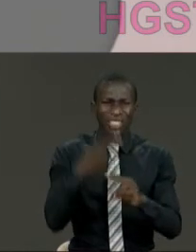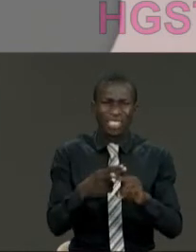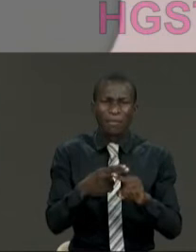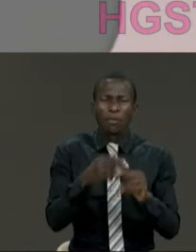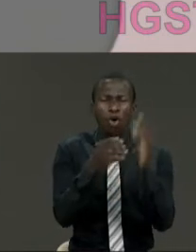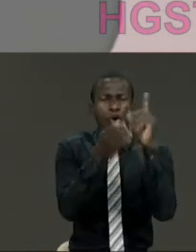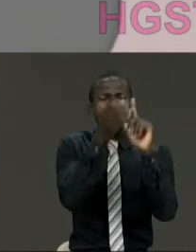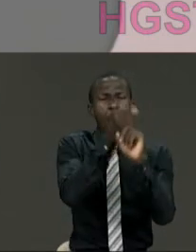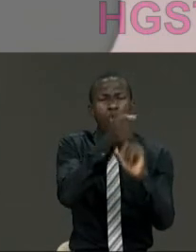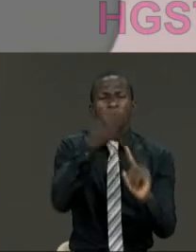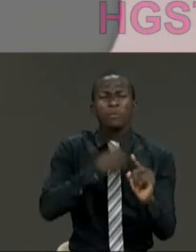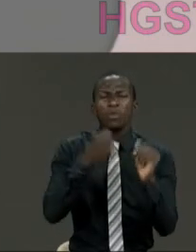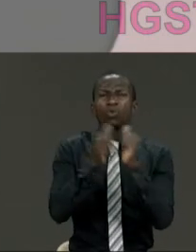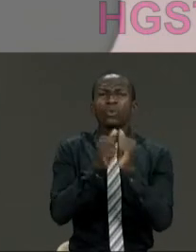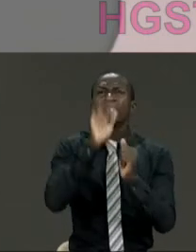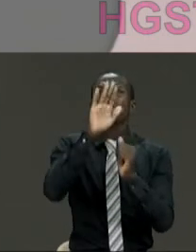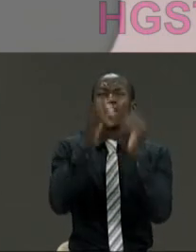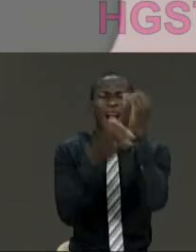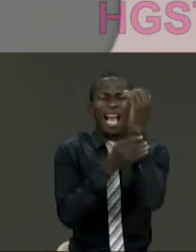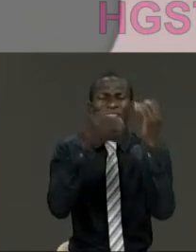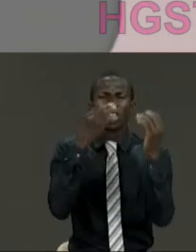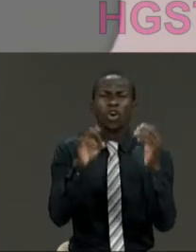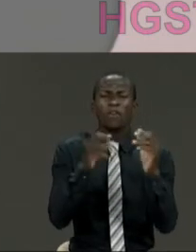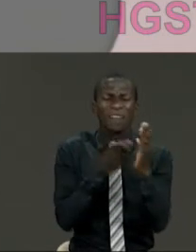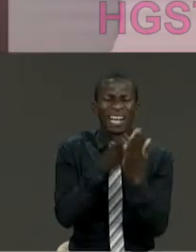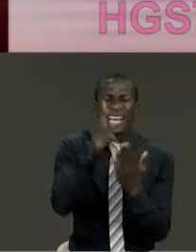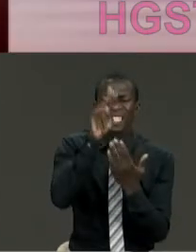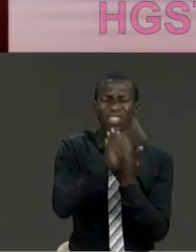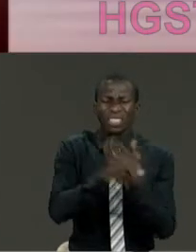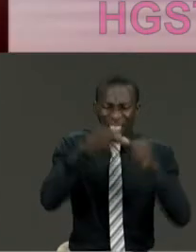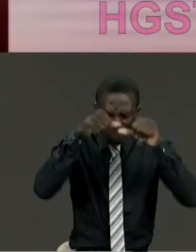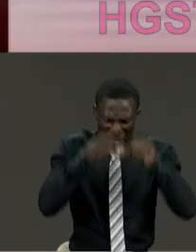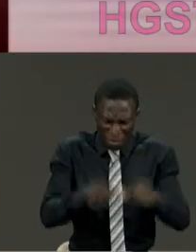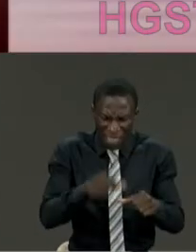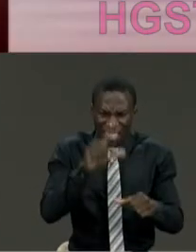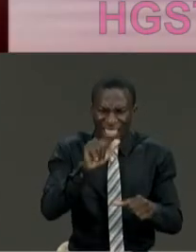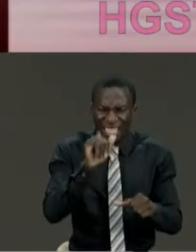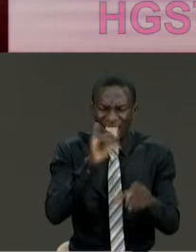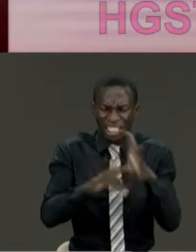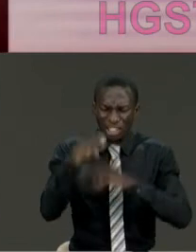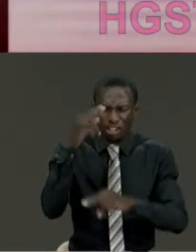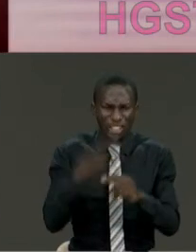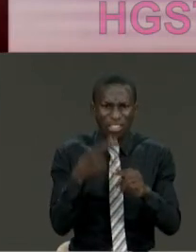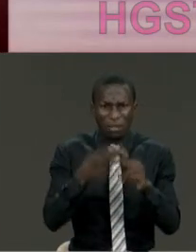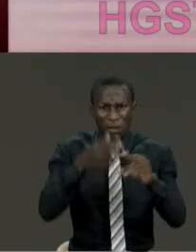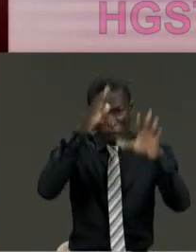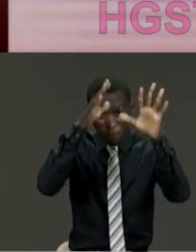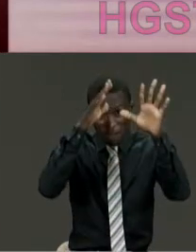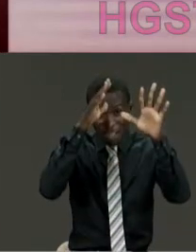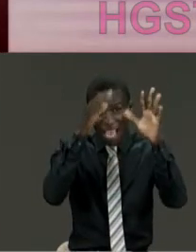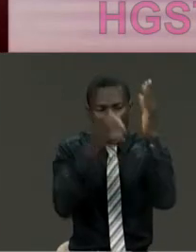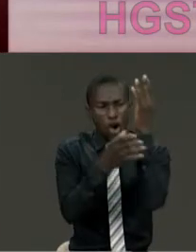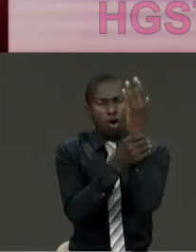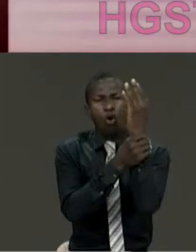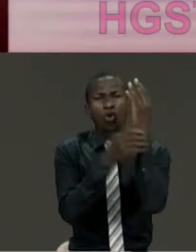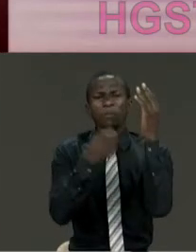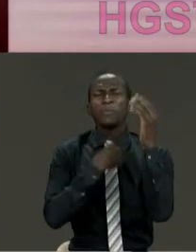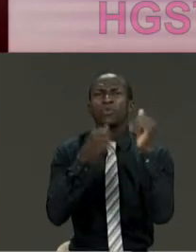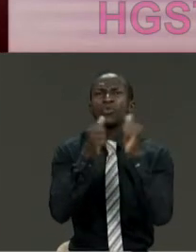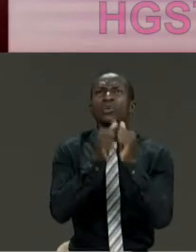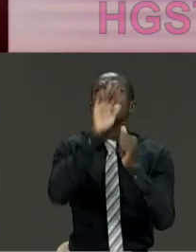Jesus. Hold me with your hand of righteousness permanently in the name of Jesus. Father, hold me with your hand of